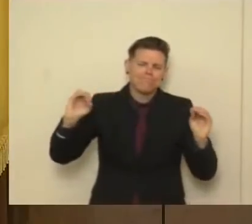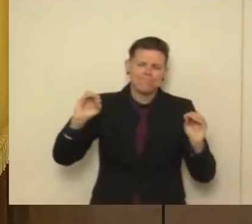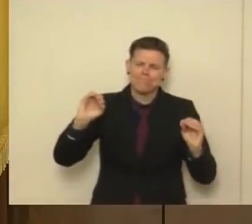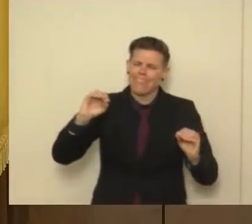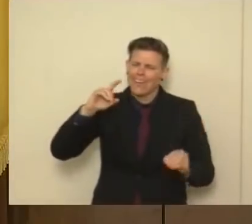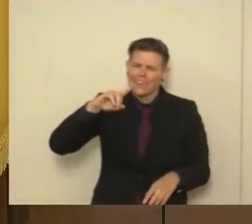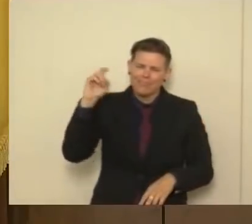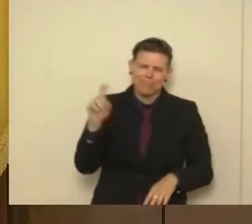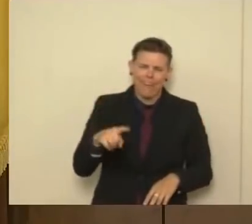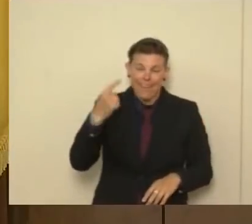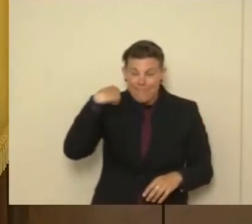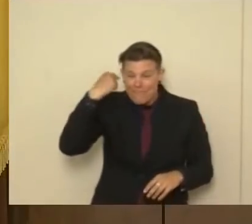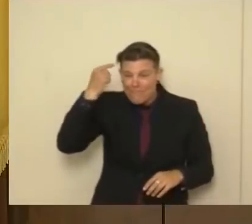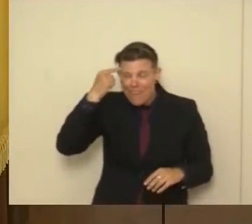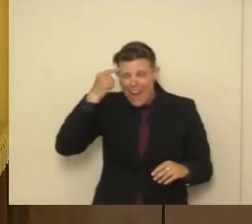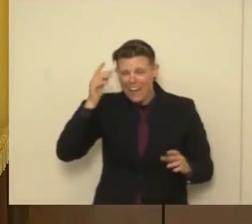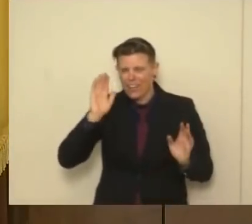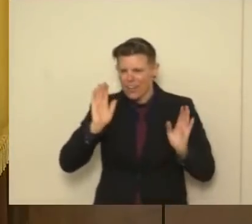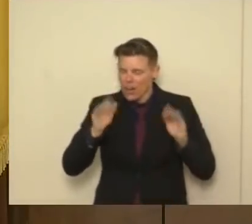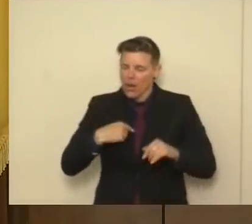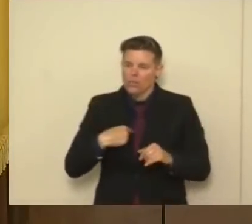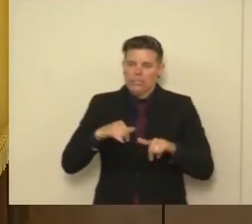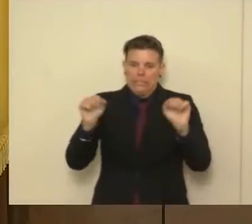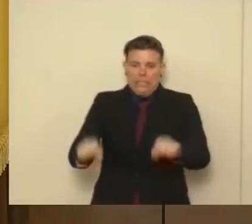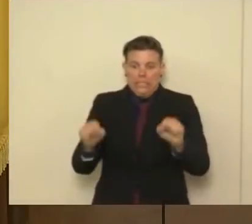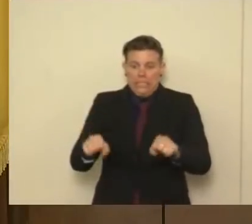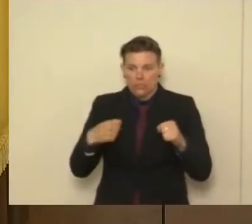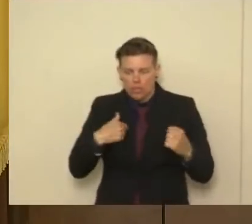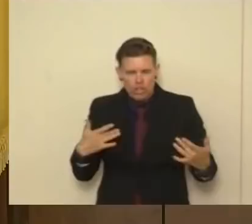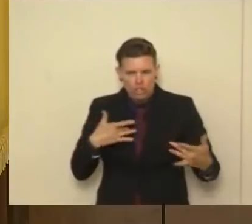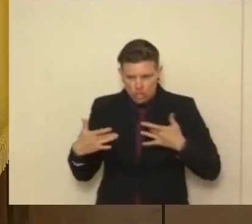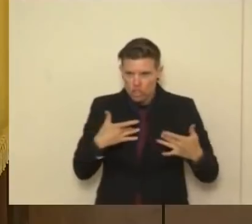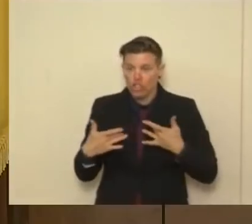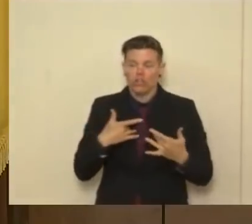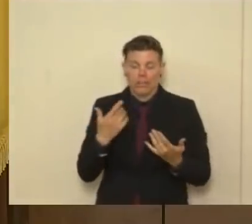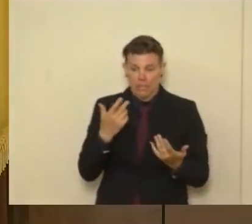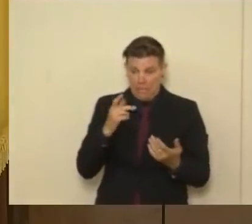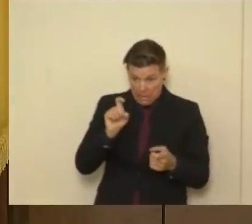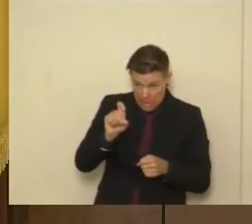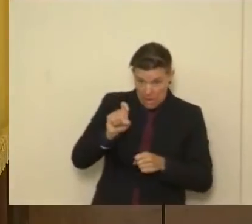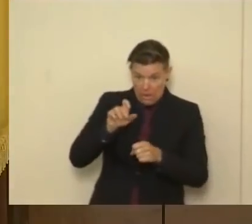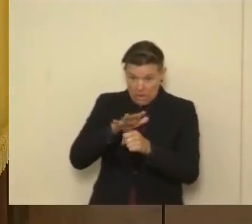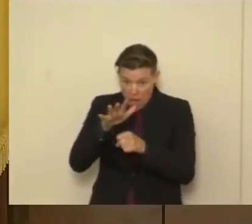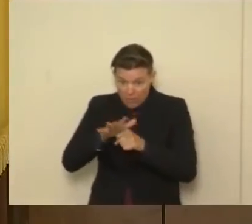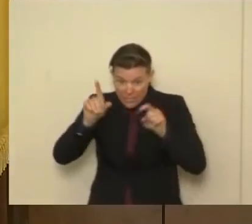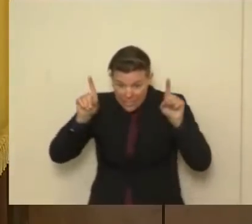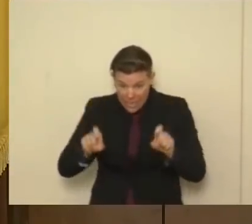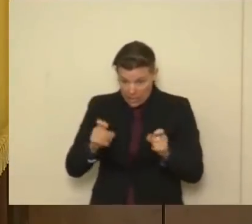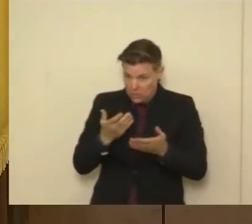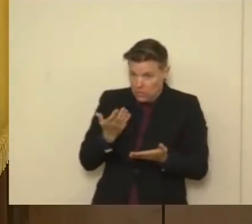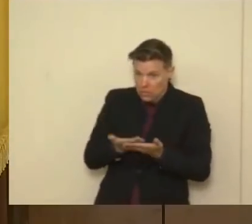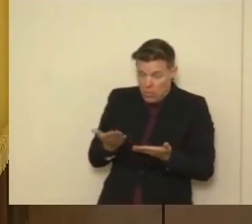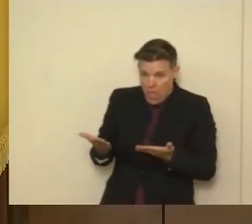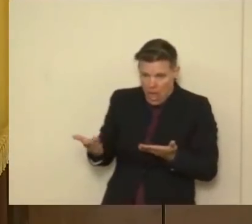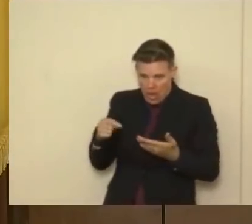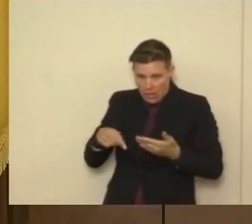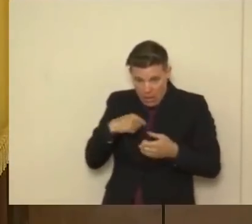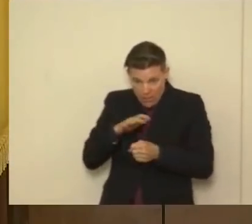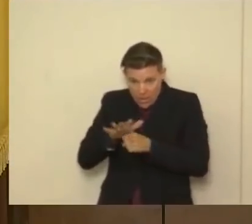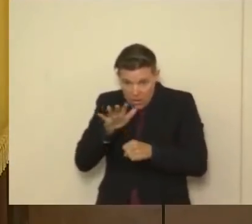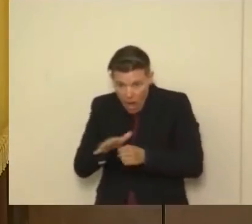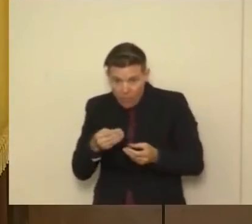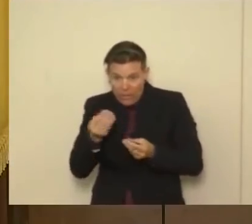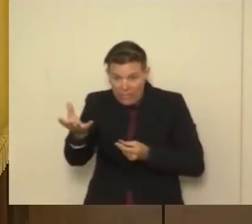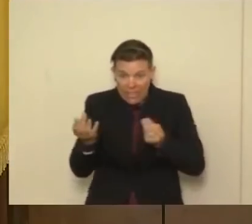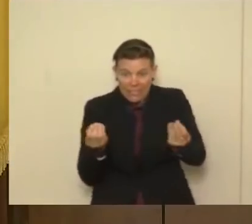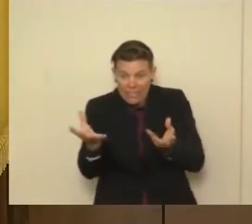worrisome issue related to having enough testing supplies. So I just want to make sure that New Mexicans who are viewing know that